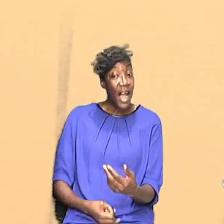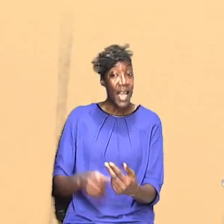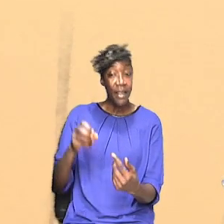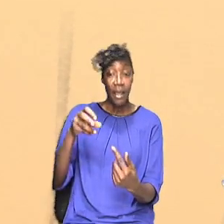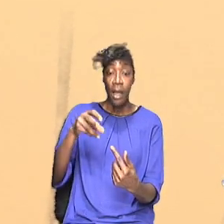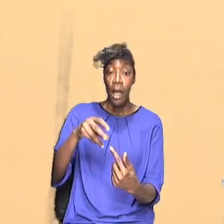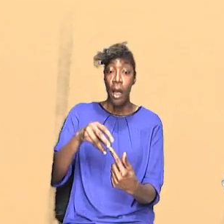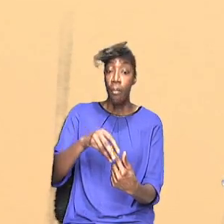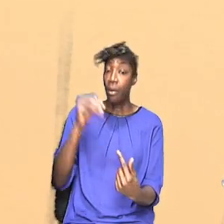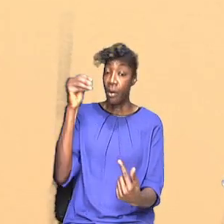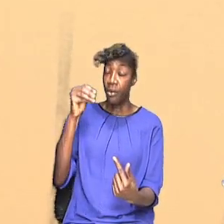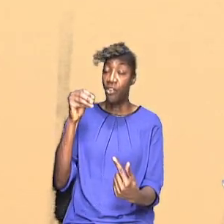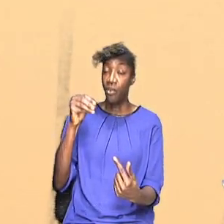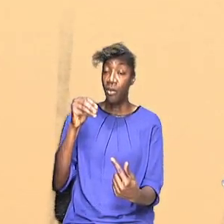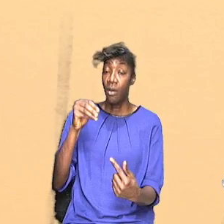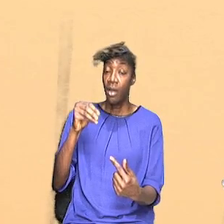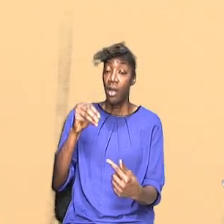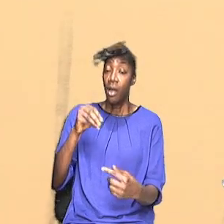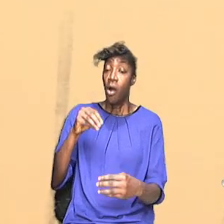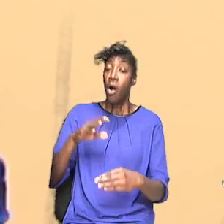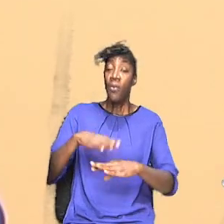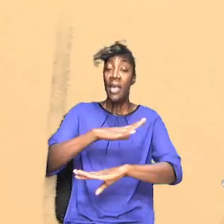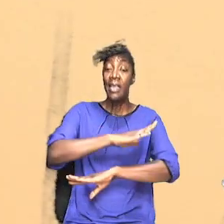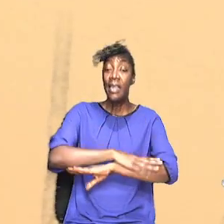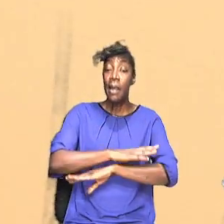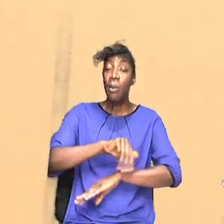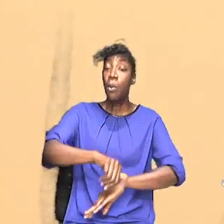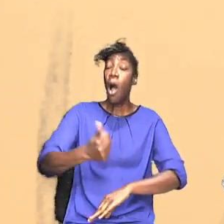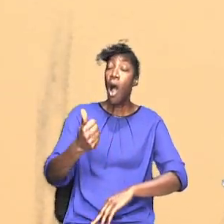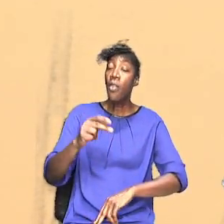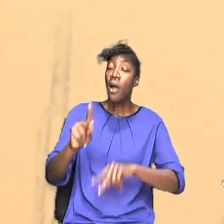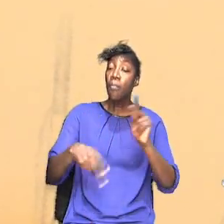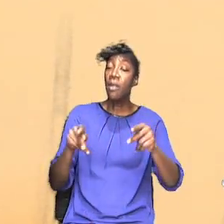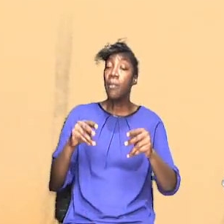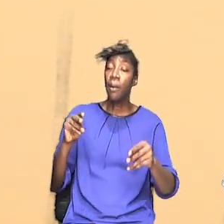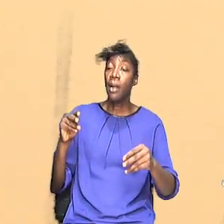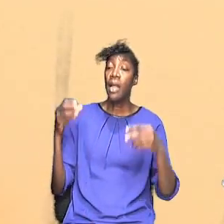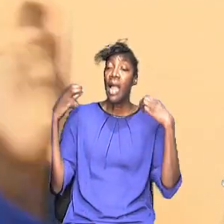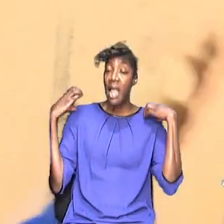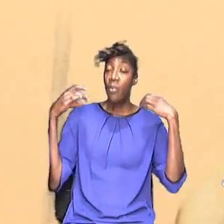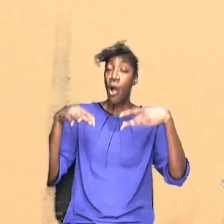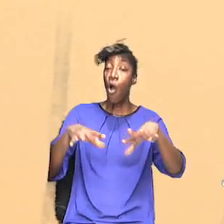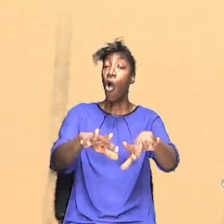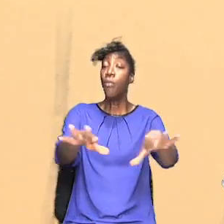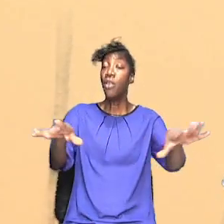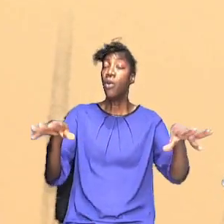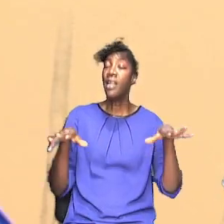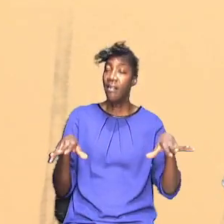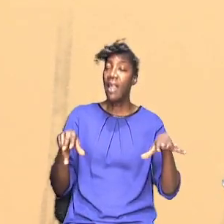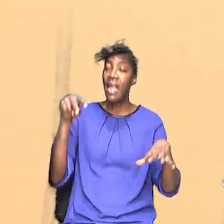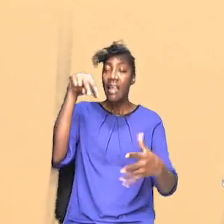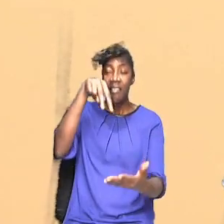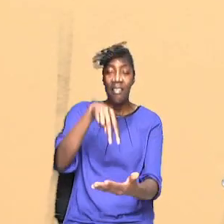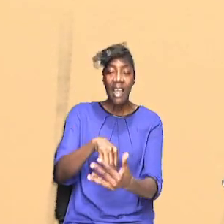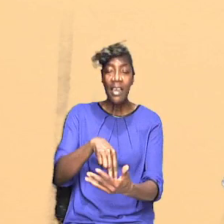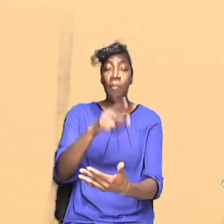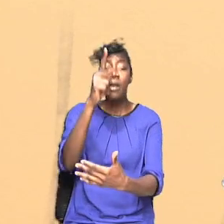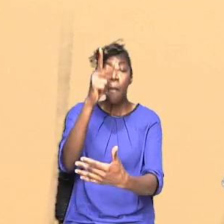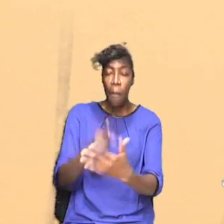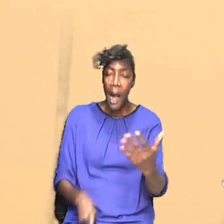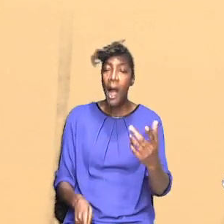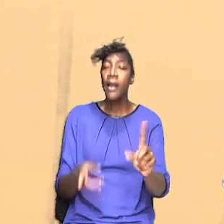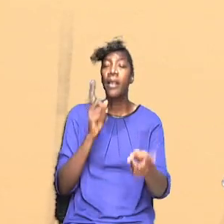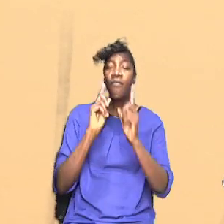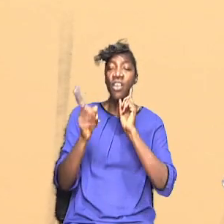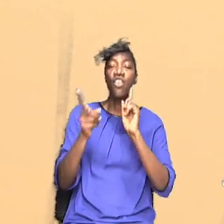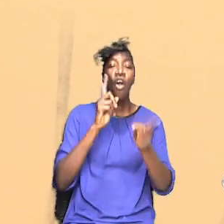table. But other people in the community and the era would be gathering around the table, standing and being a part of the